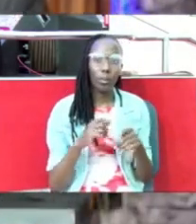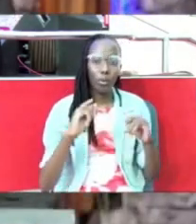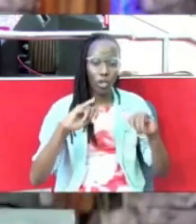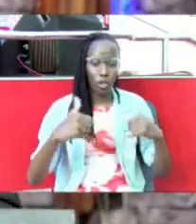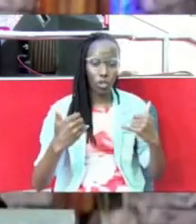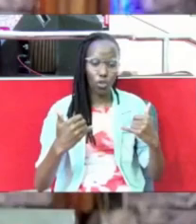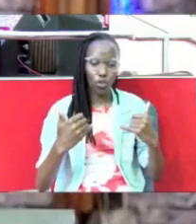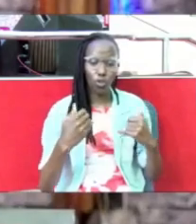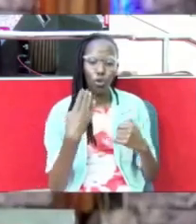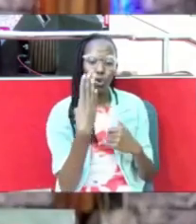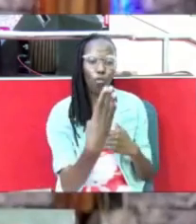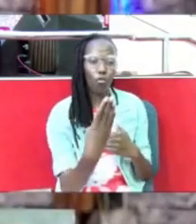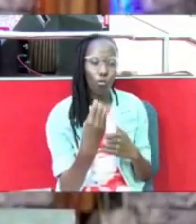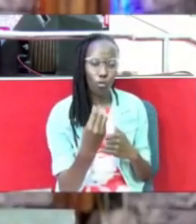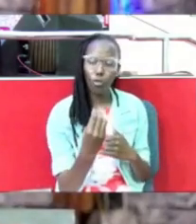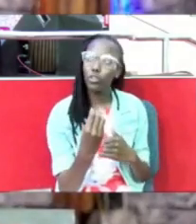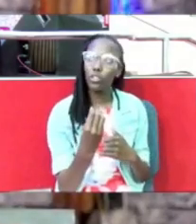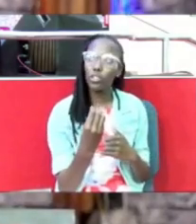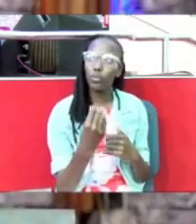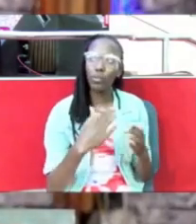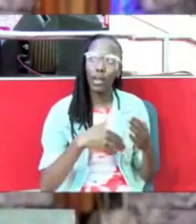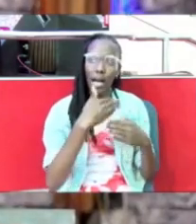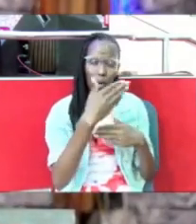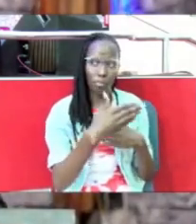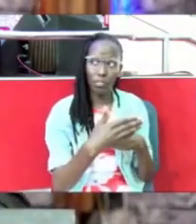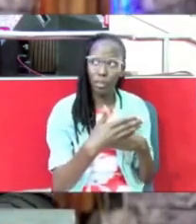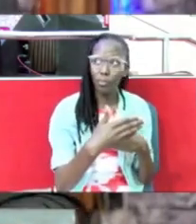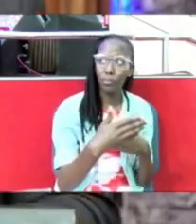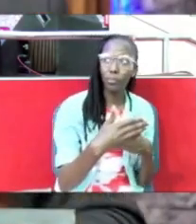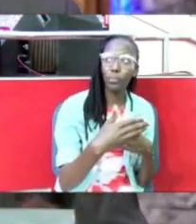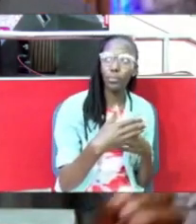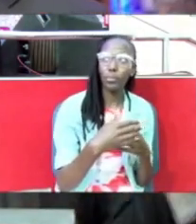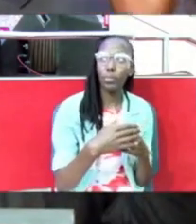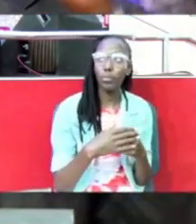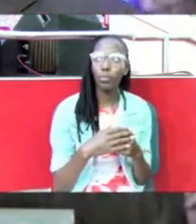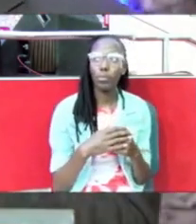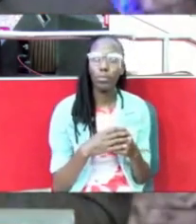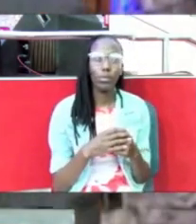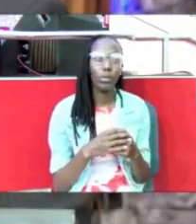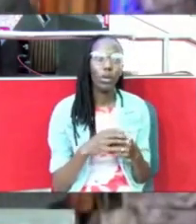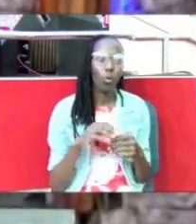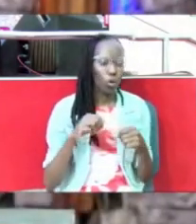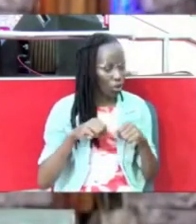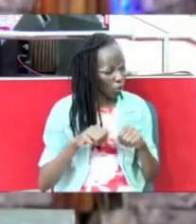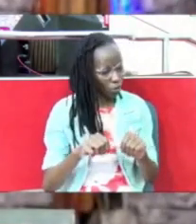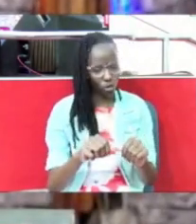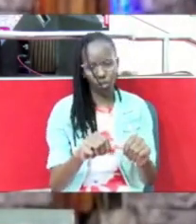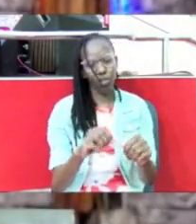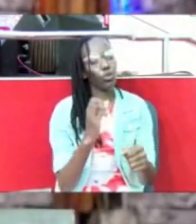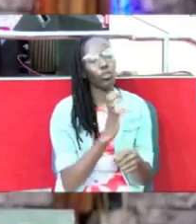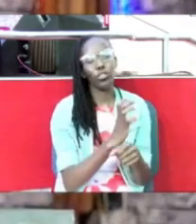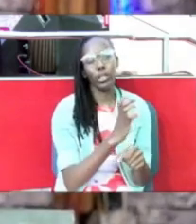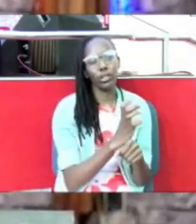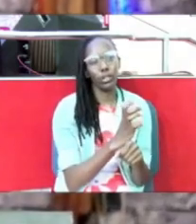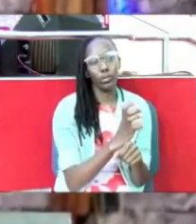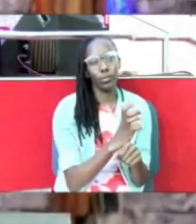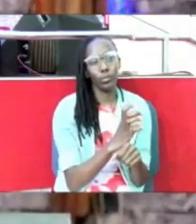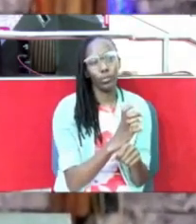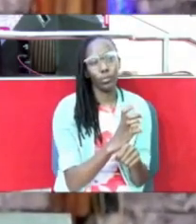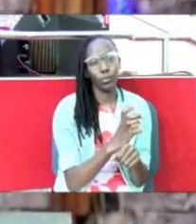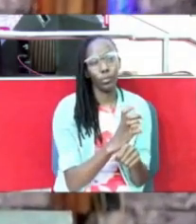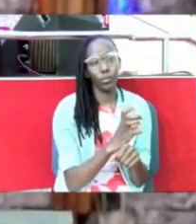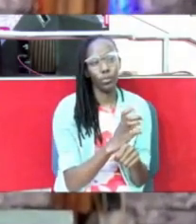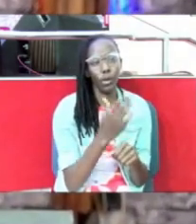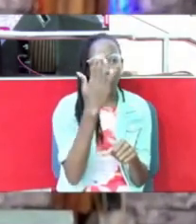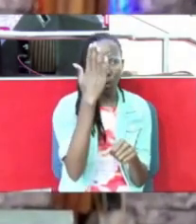40, hata katika himaya hizi za baada ya 40, we are still the church. Sisi bado ni kanisa.